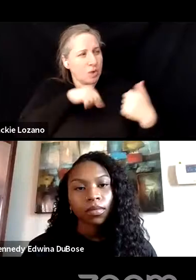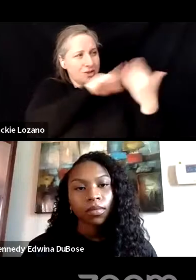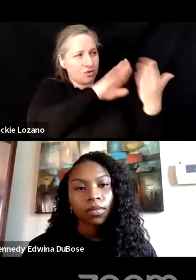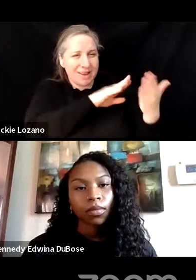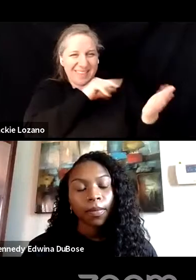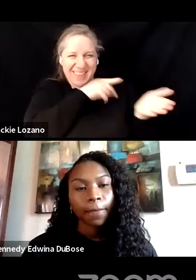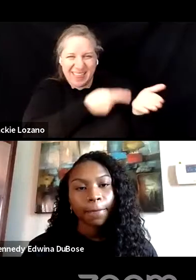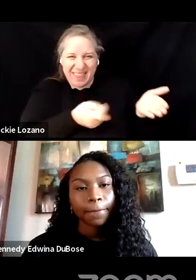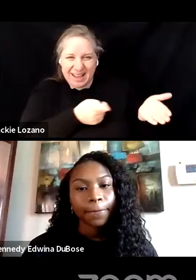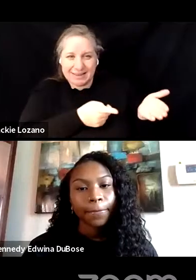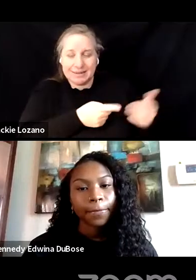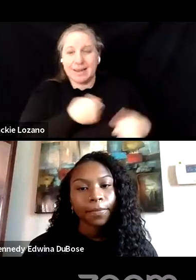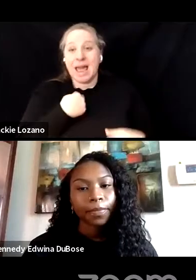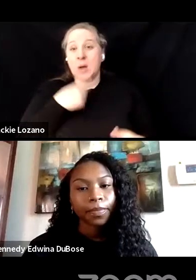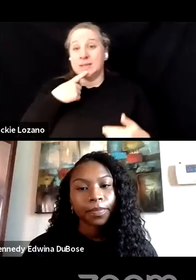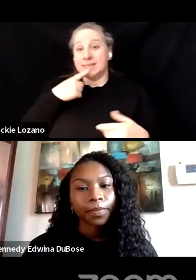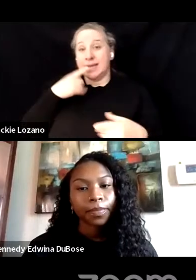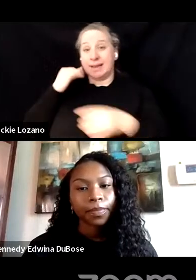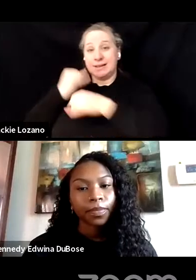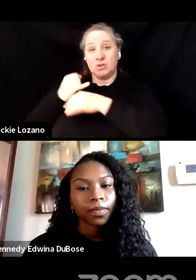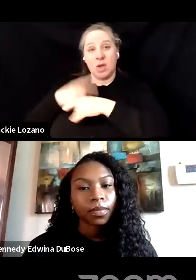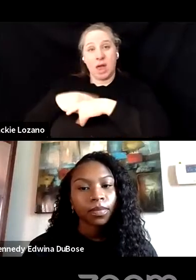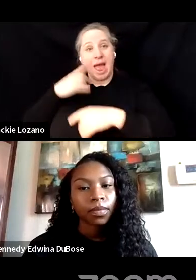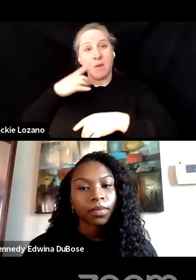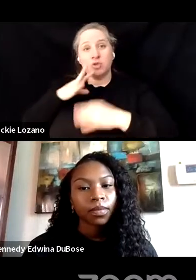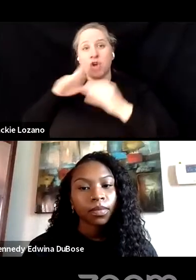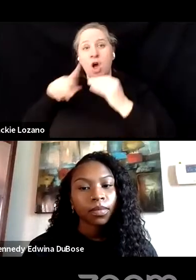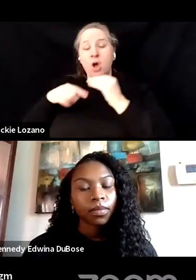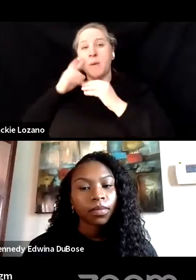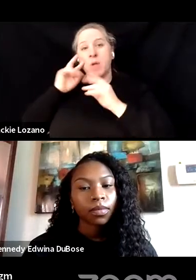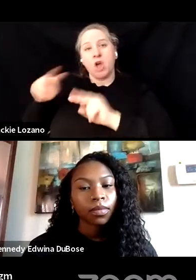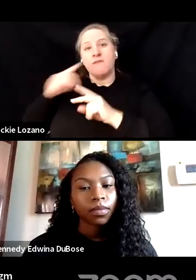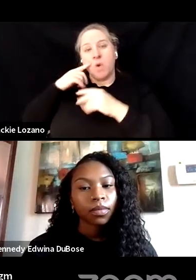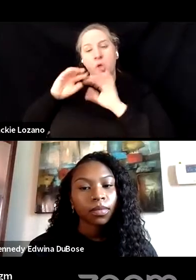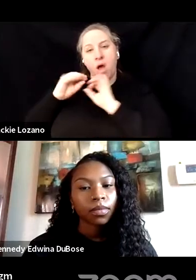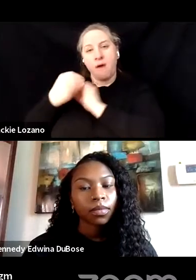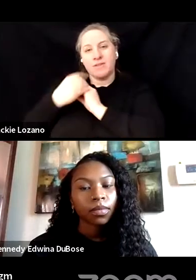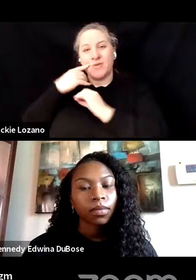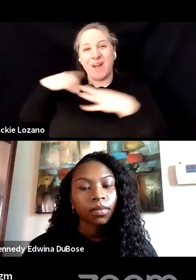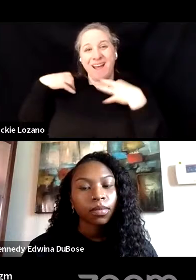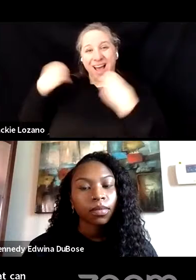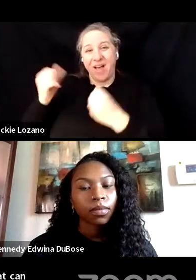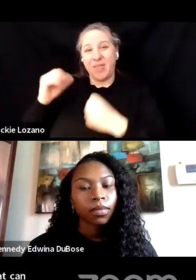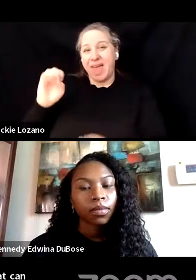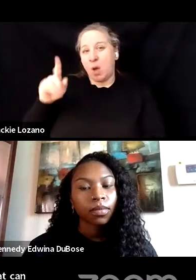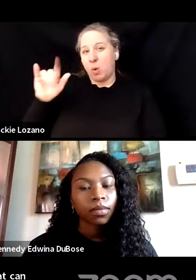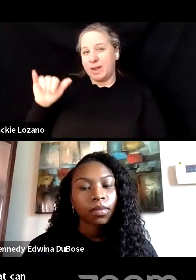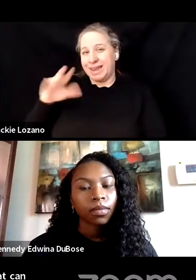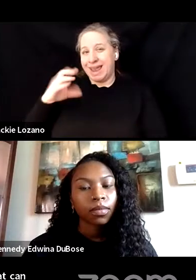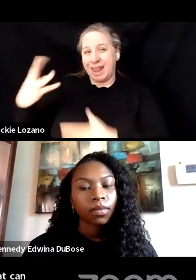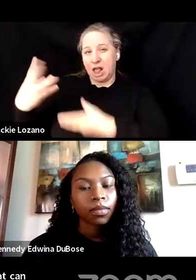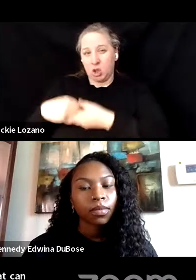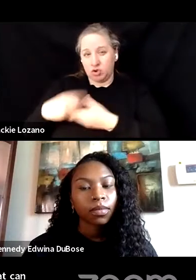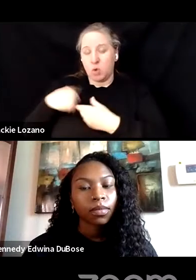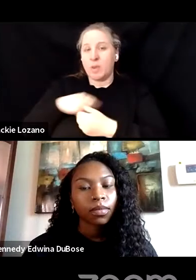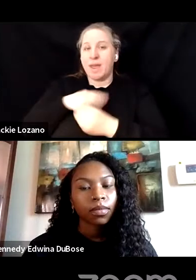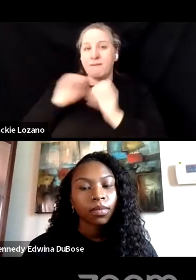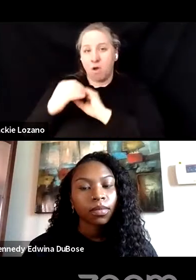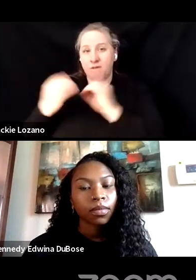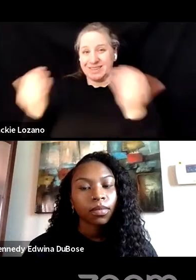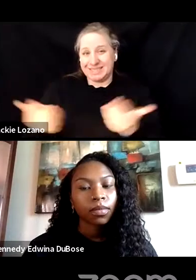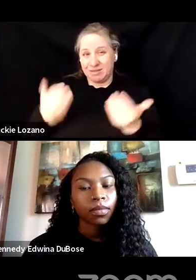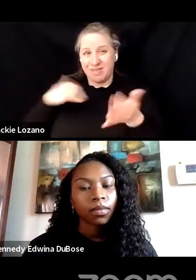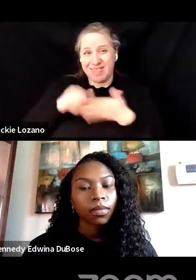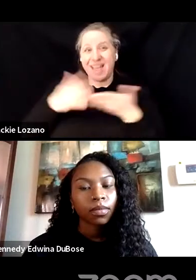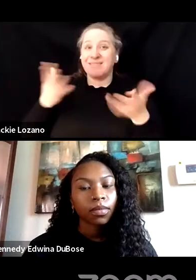that institutionally, I will turn to the Office for Health Equity and Inclusion, right? We have an office at this organ, at our institution, that